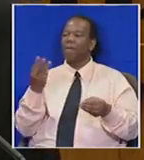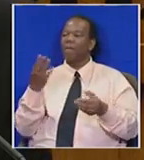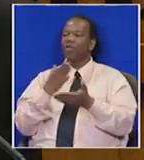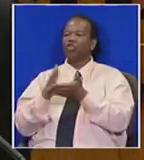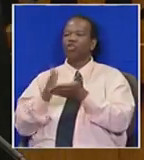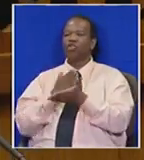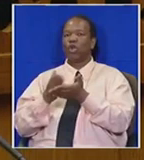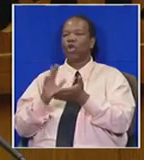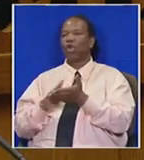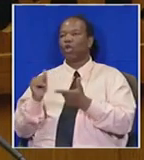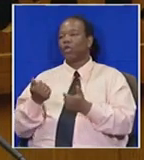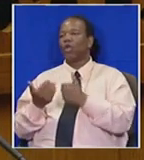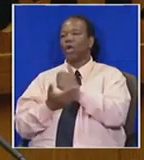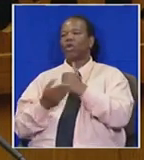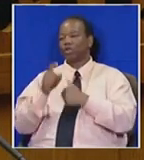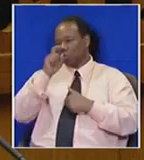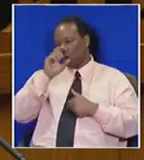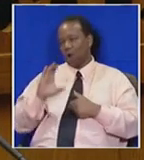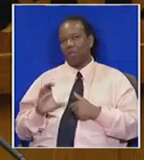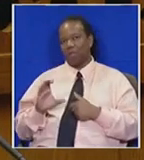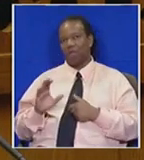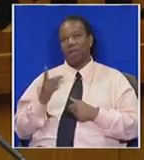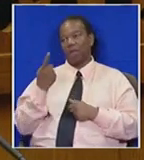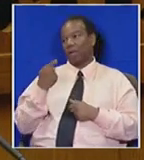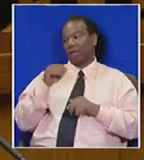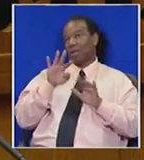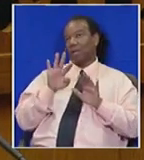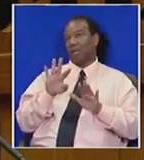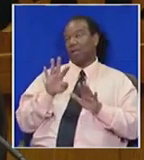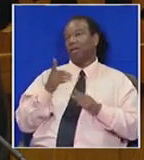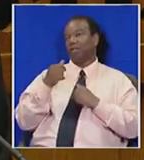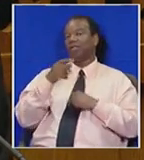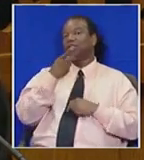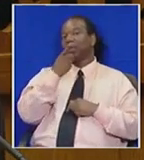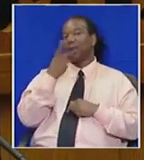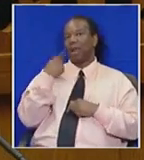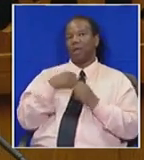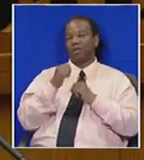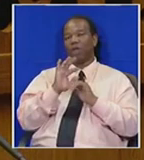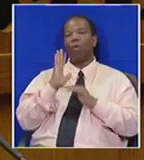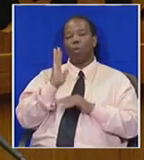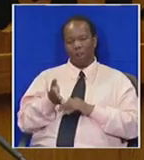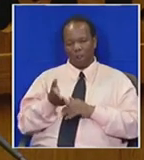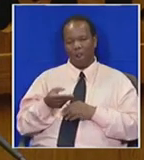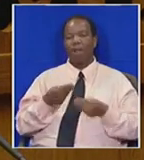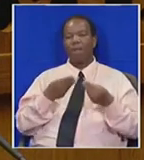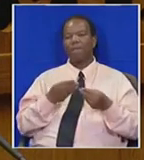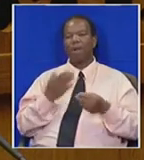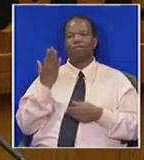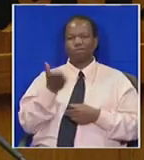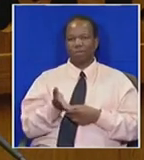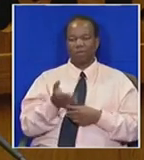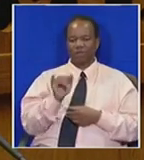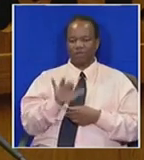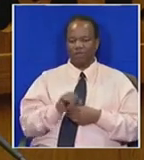wealth. The Competition Amendment Bill was published on 1 December last year and will be brought to Parliament this year. The